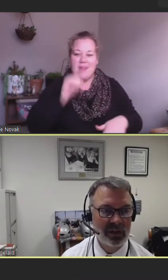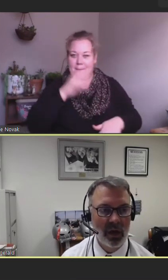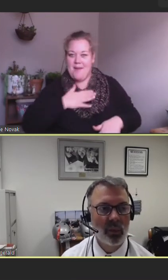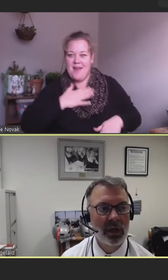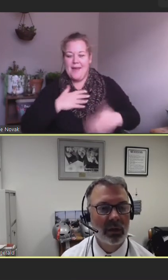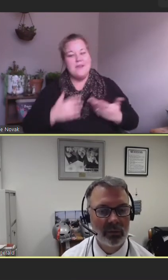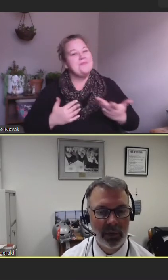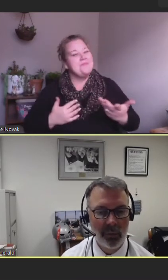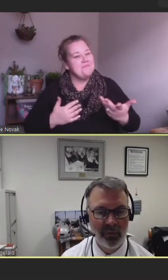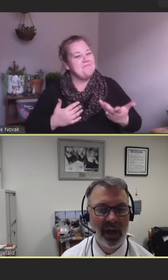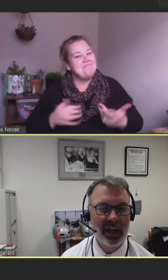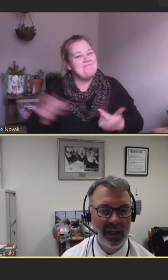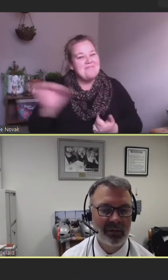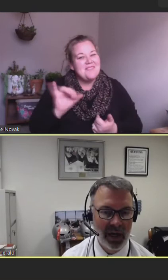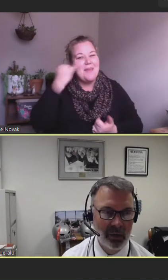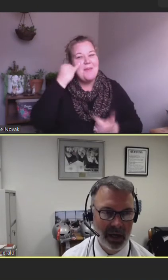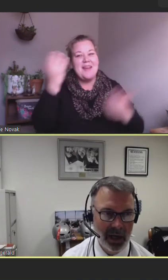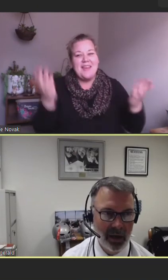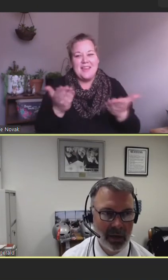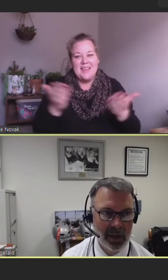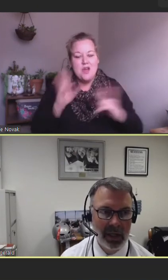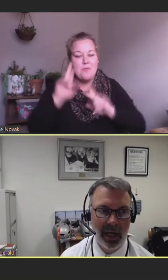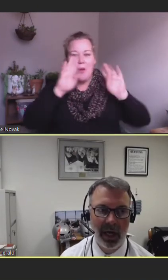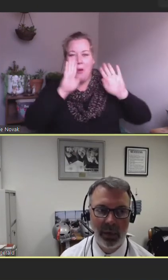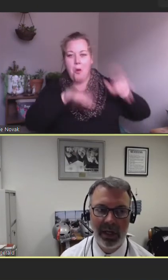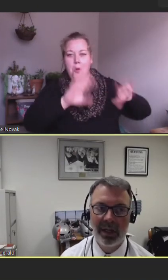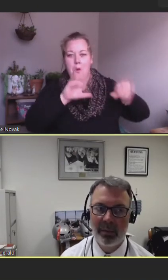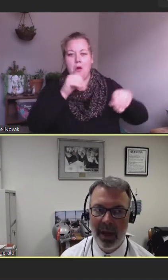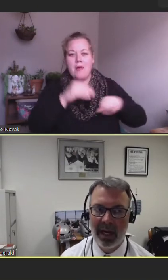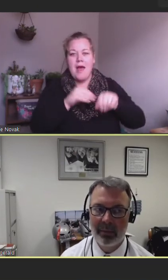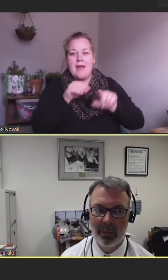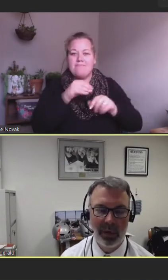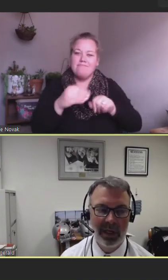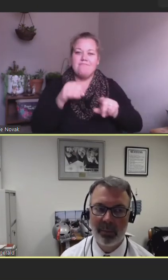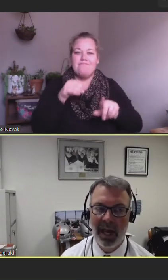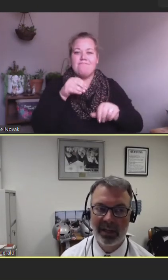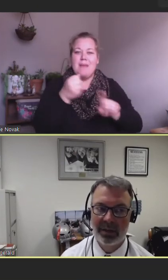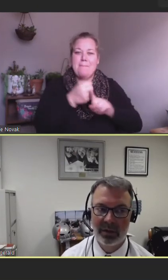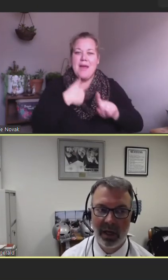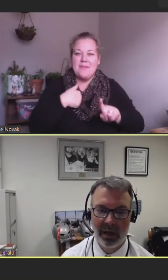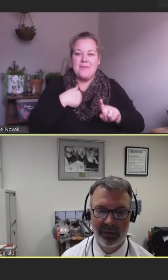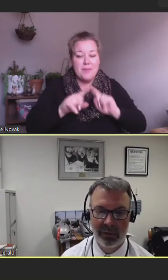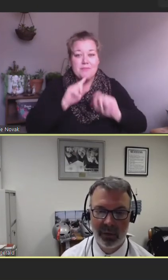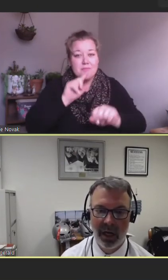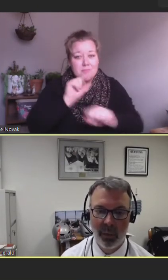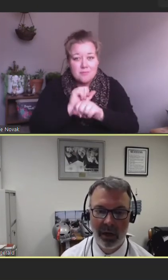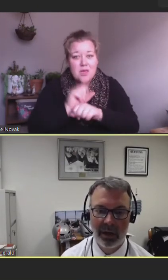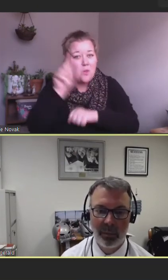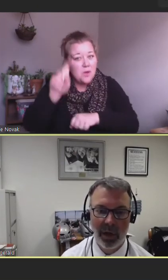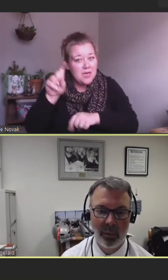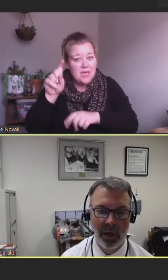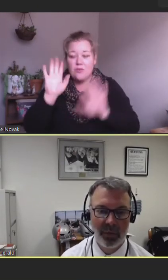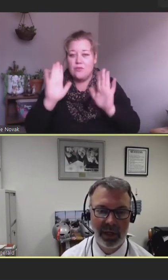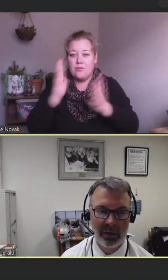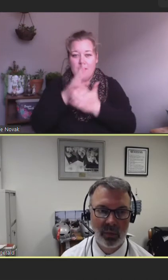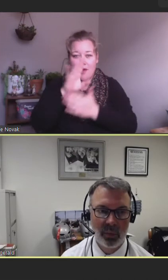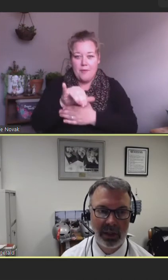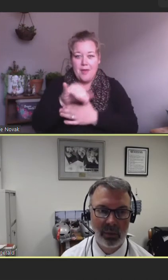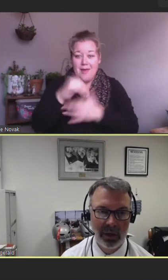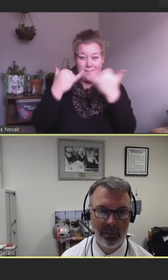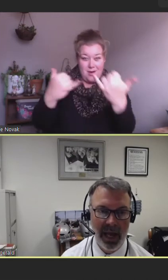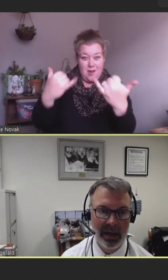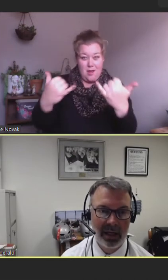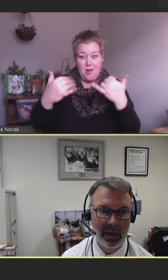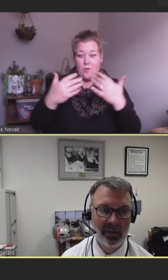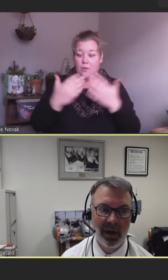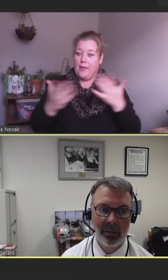fires just aren't real. And we're fighting that fire right now. We need to get past those narratives. We are in the point where things are really,